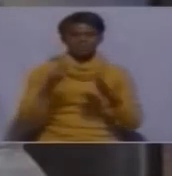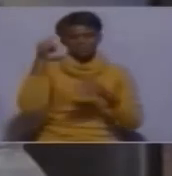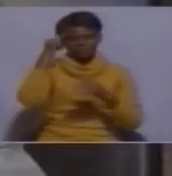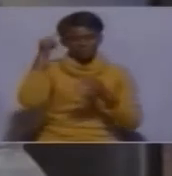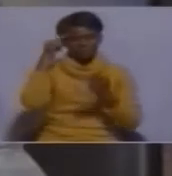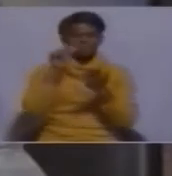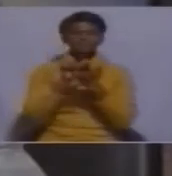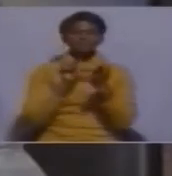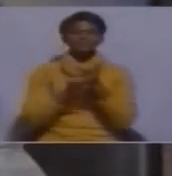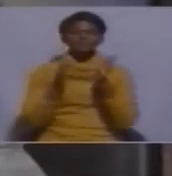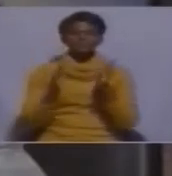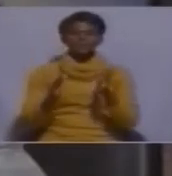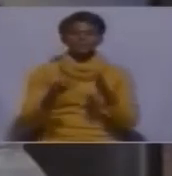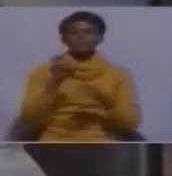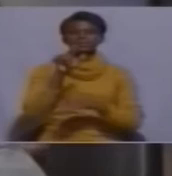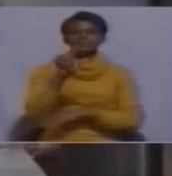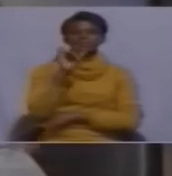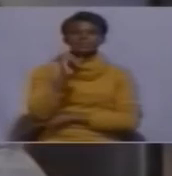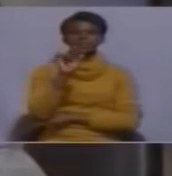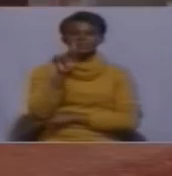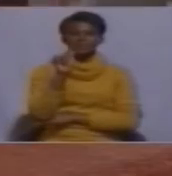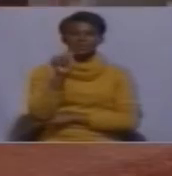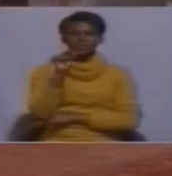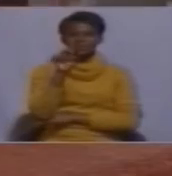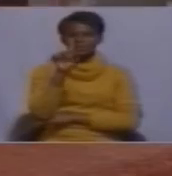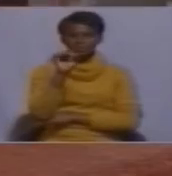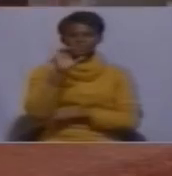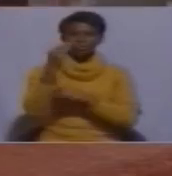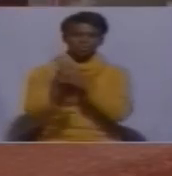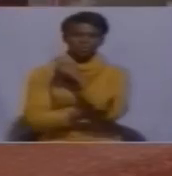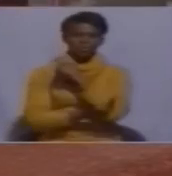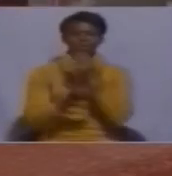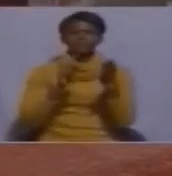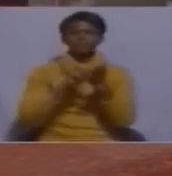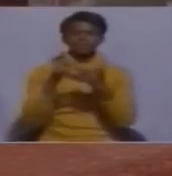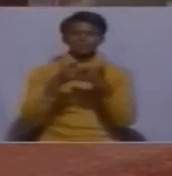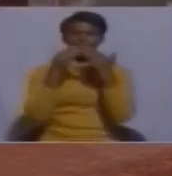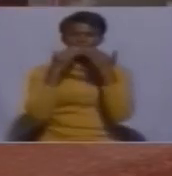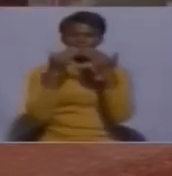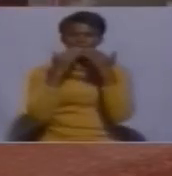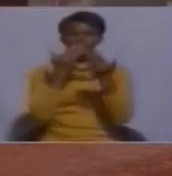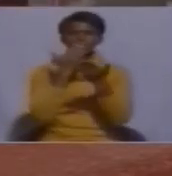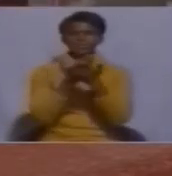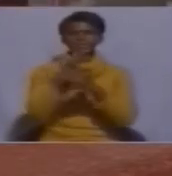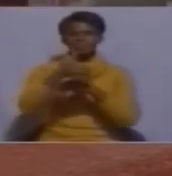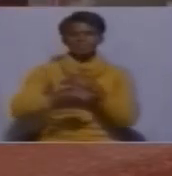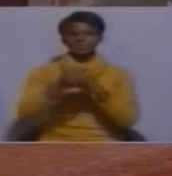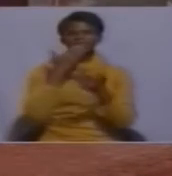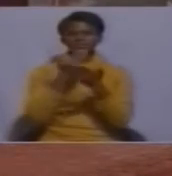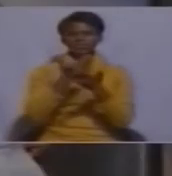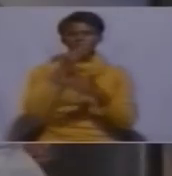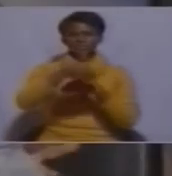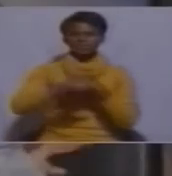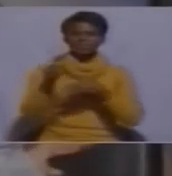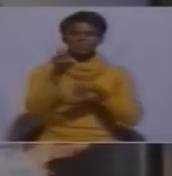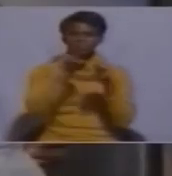Attorney General, Likando Kalaluka. Sir, welcome to the program. Thank you very much. Good evening, and good evening, viewers. Your office